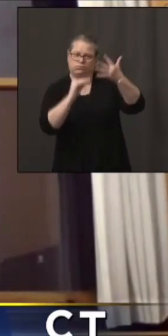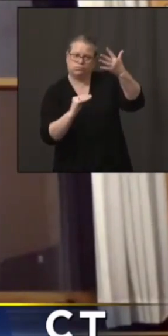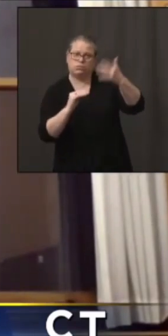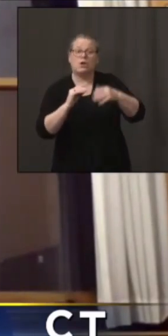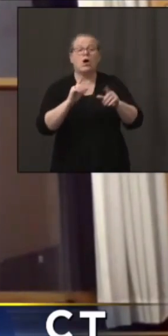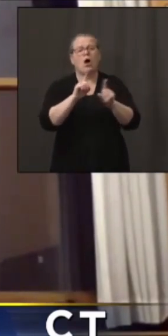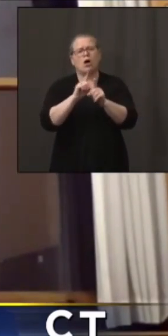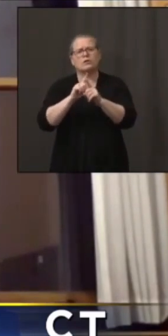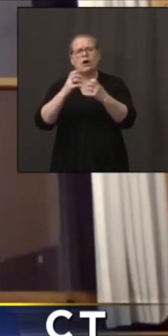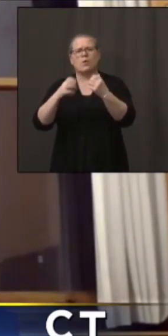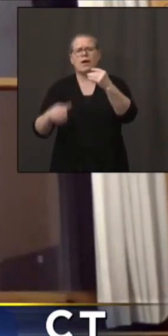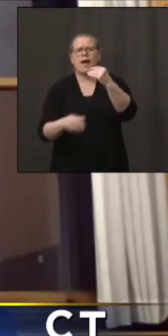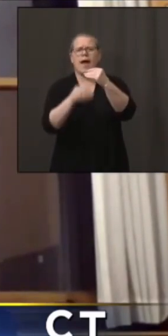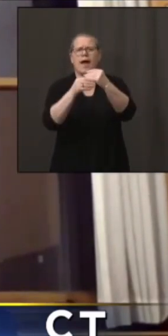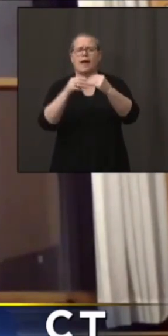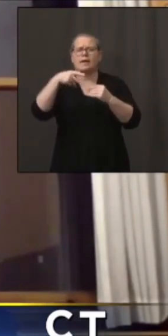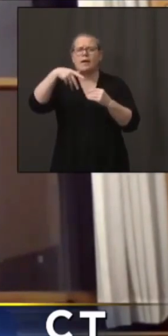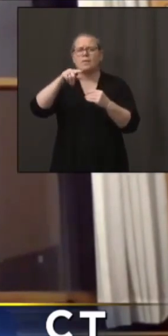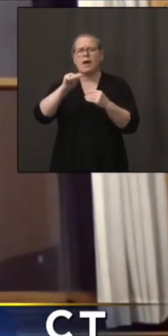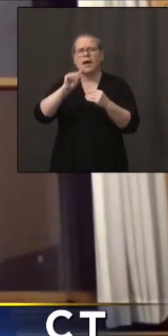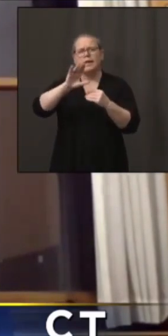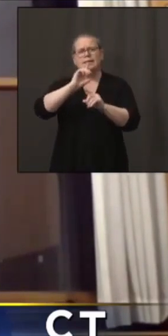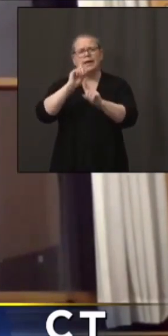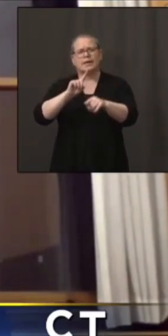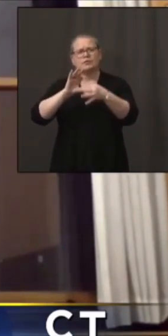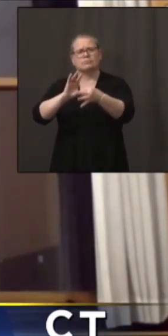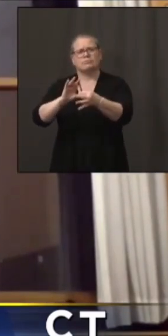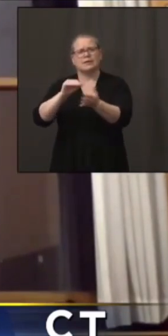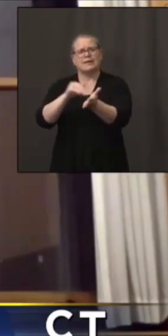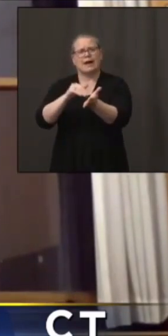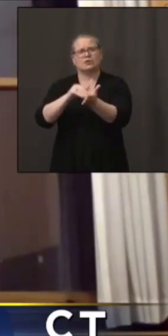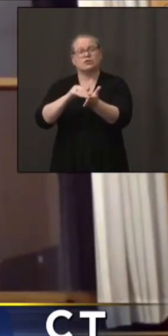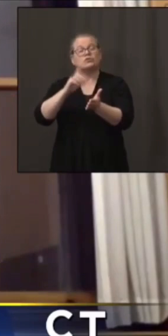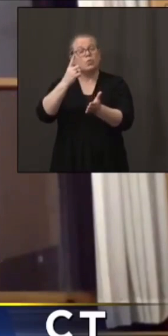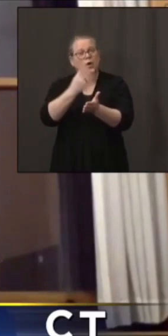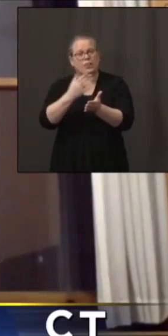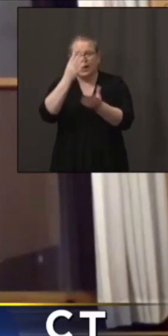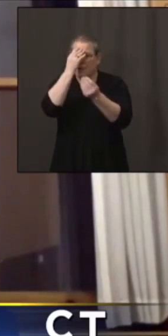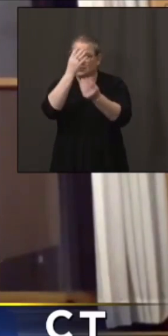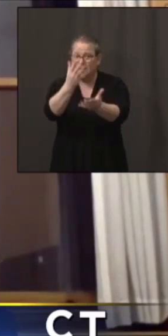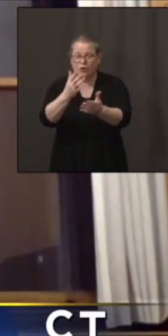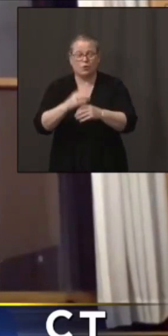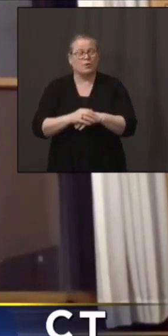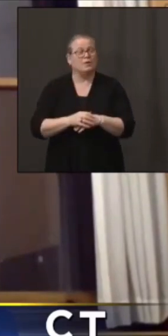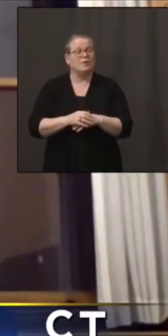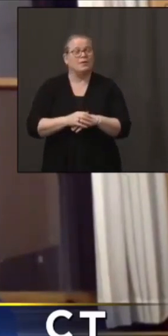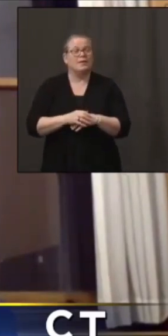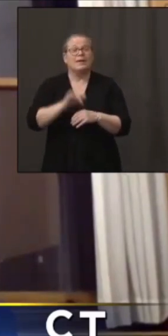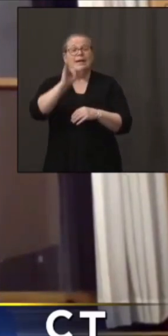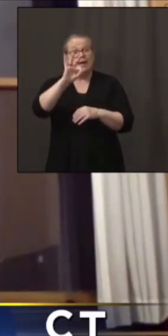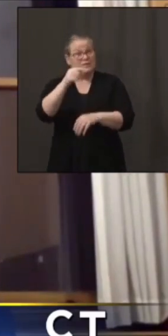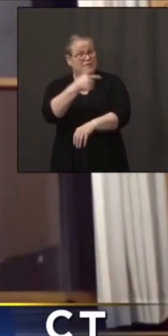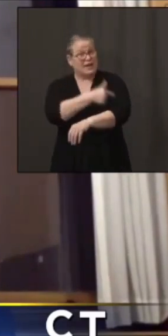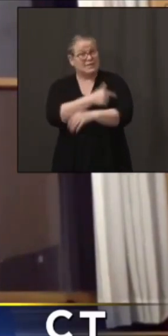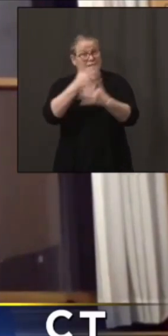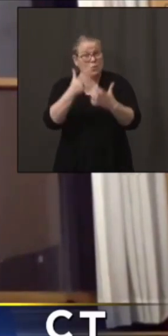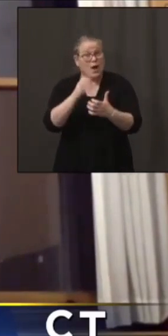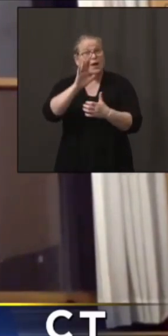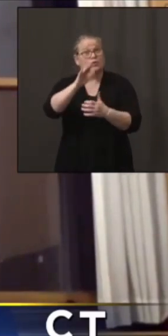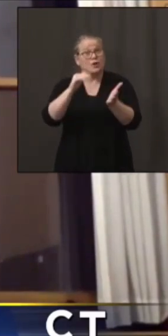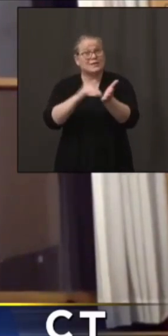about doctors. One thing just to be clear here, don't call your doctor. They don't have vaccine in their